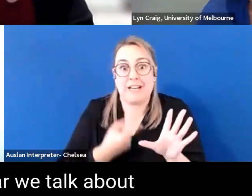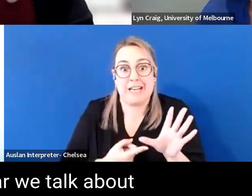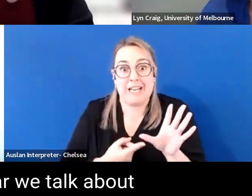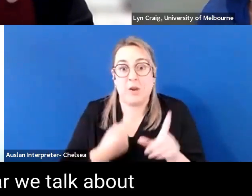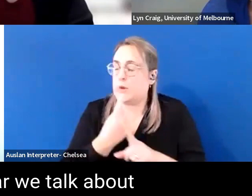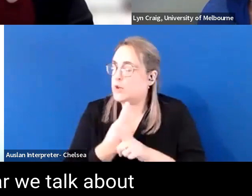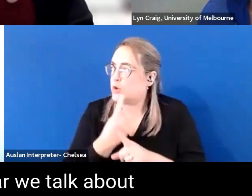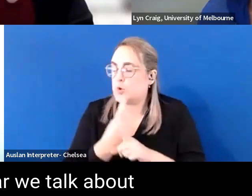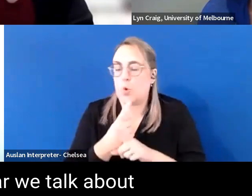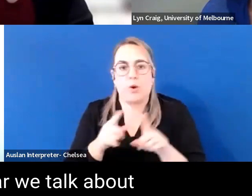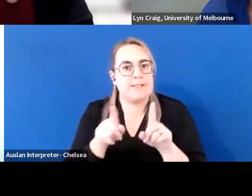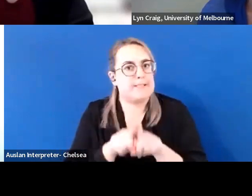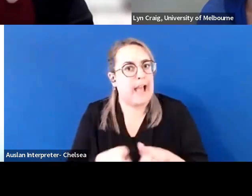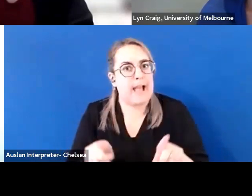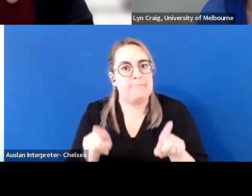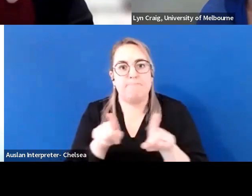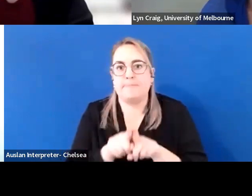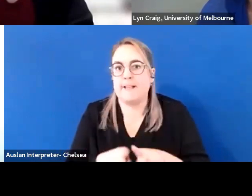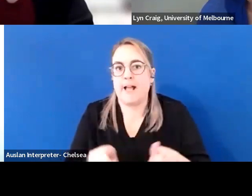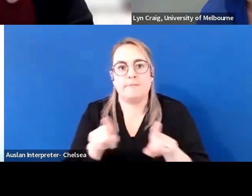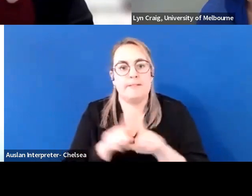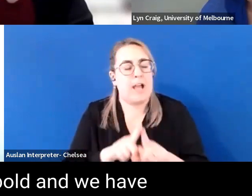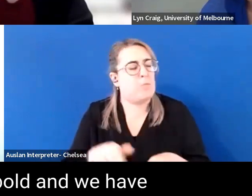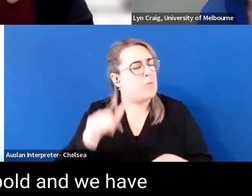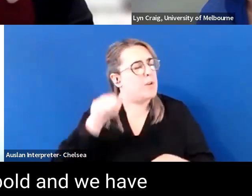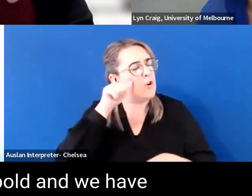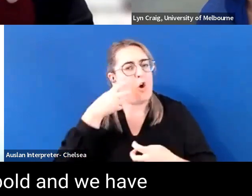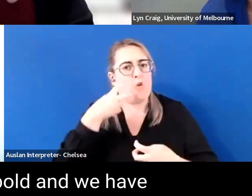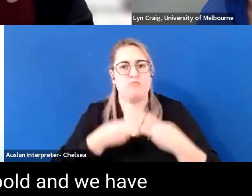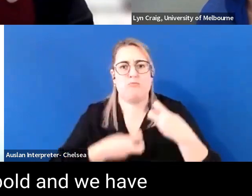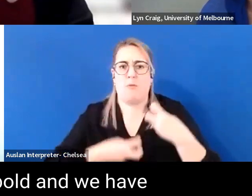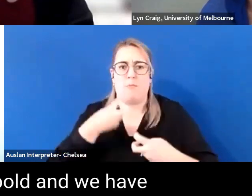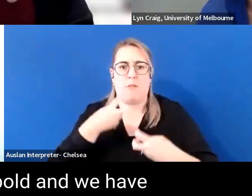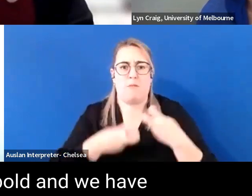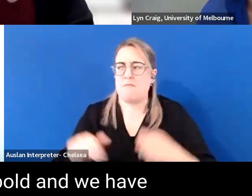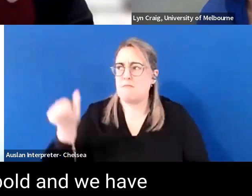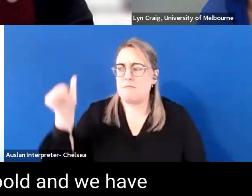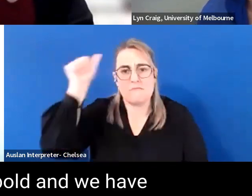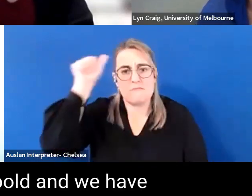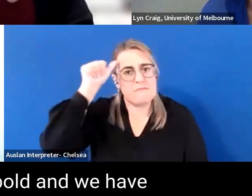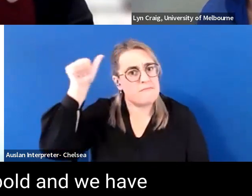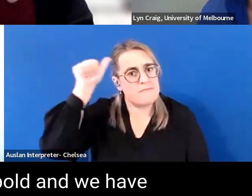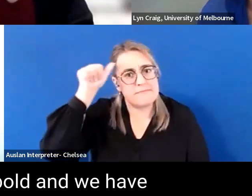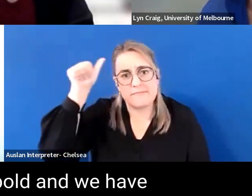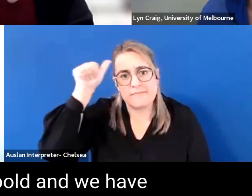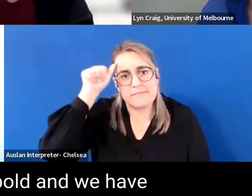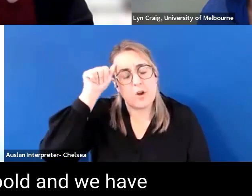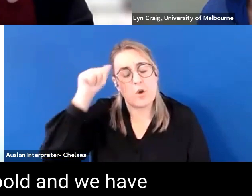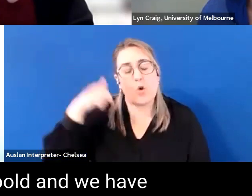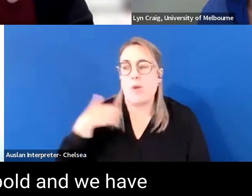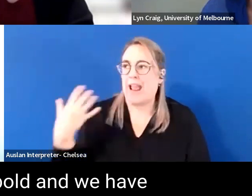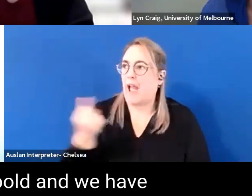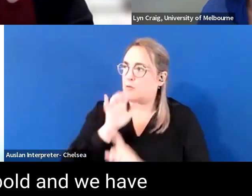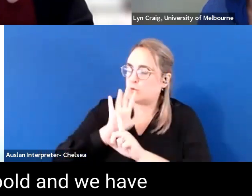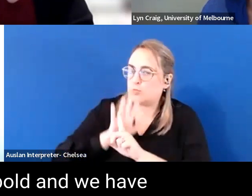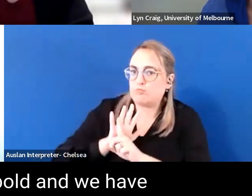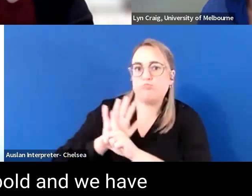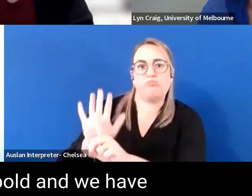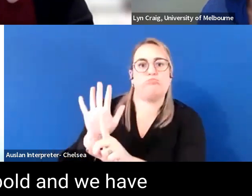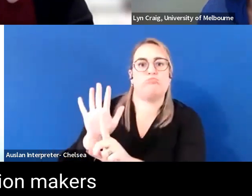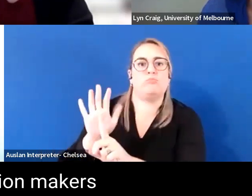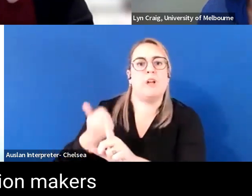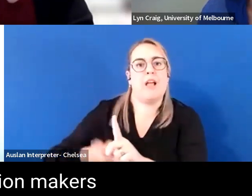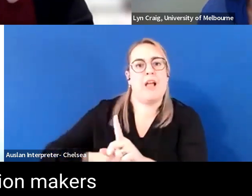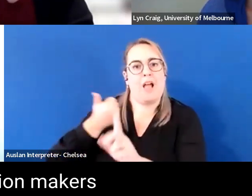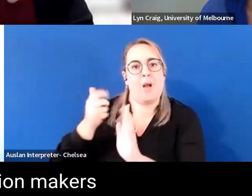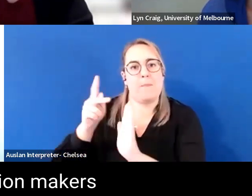We know the problems, but like, we have to be bold and we have to push our